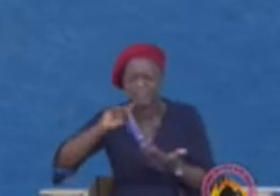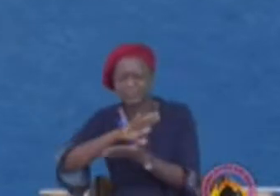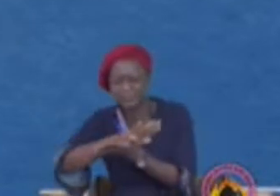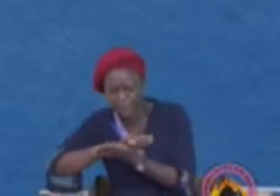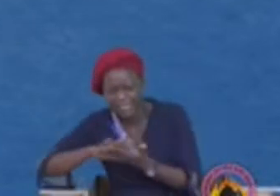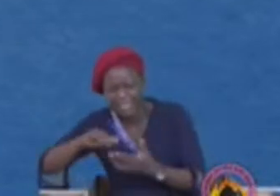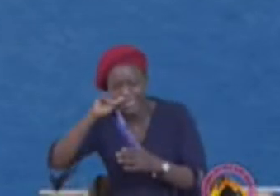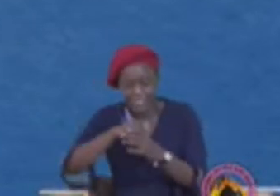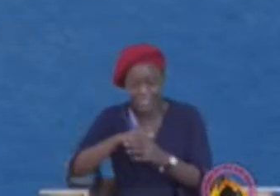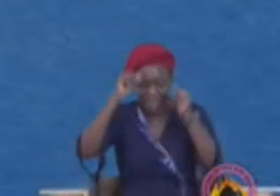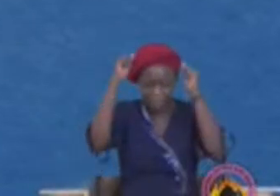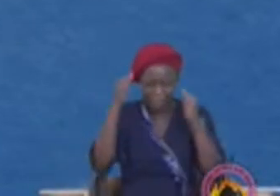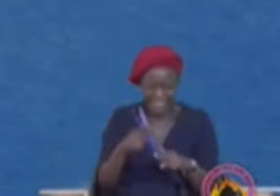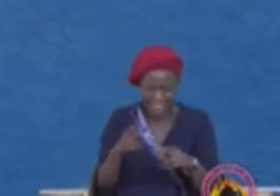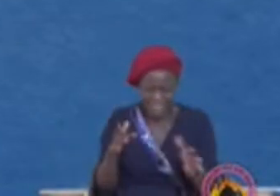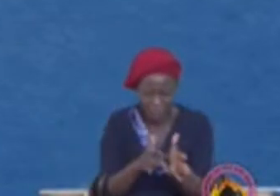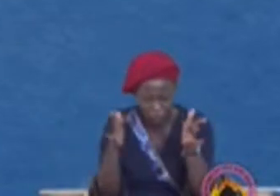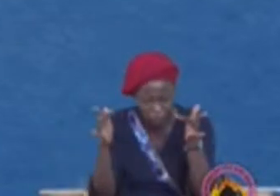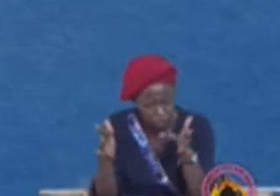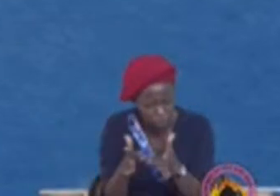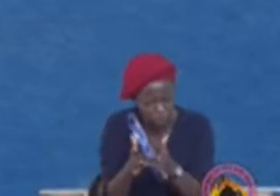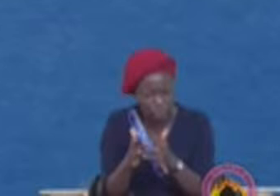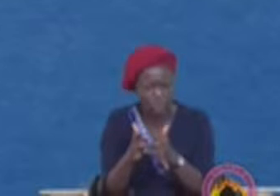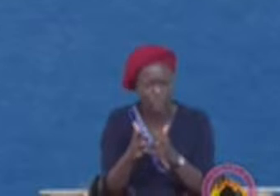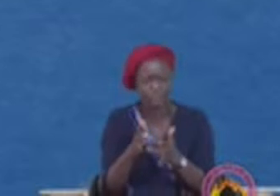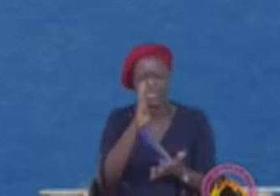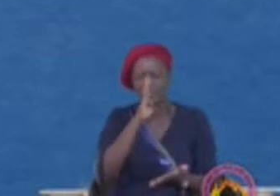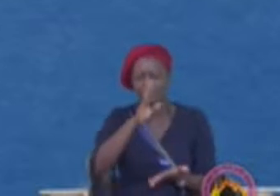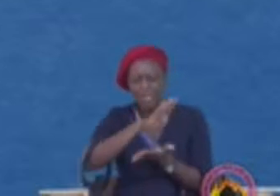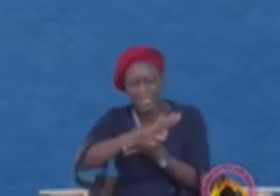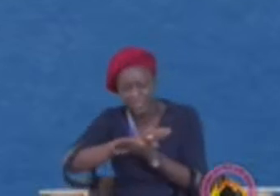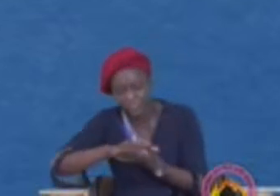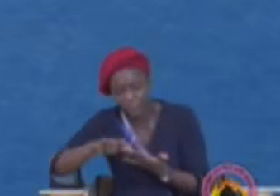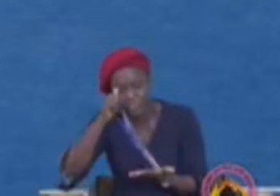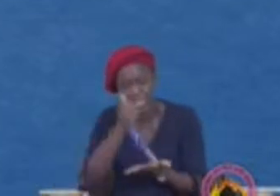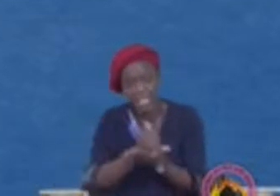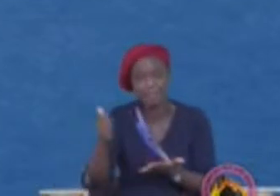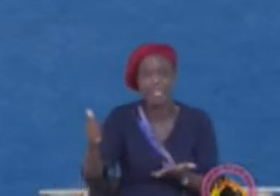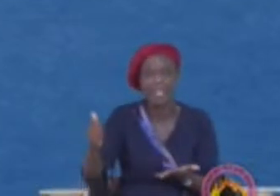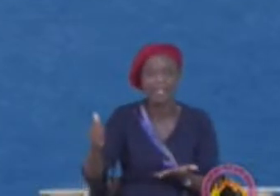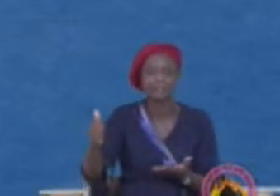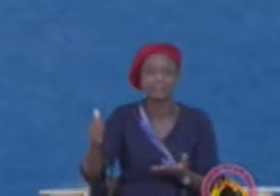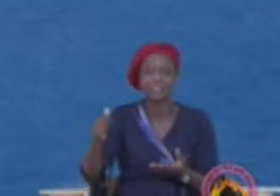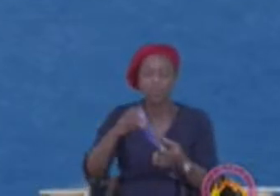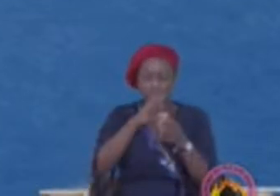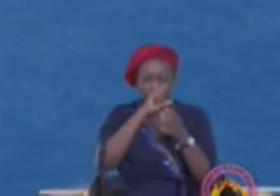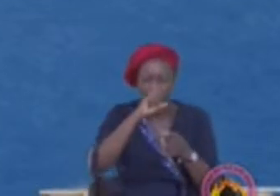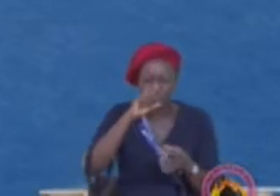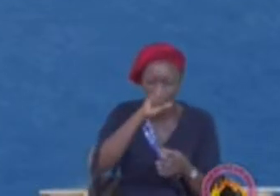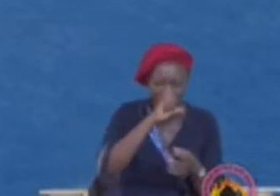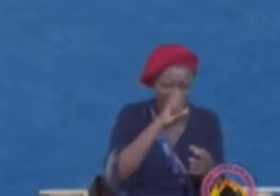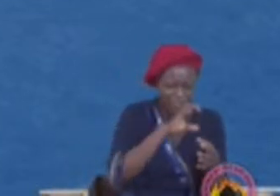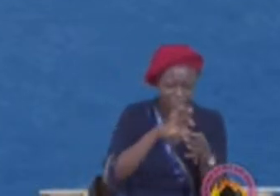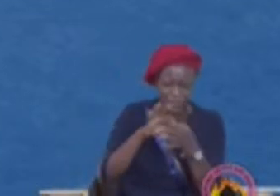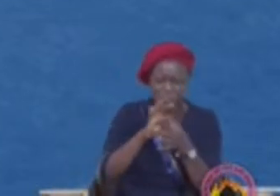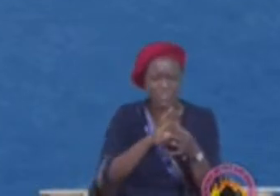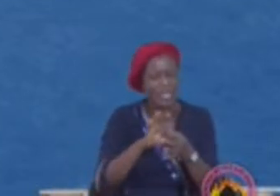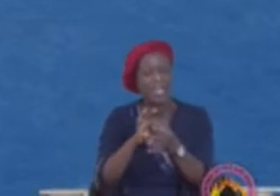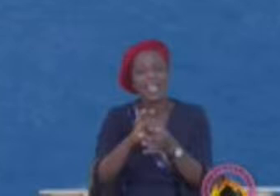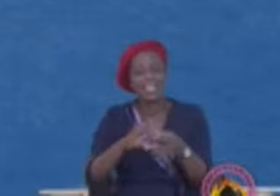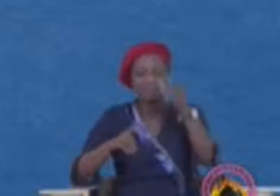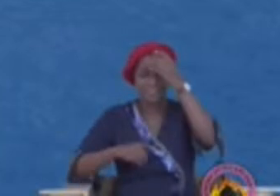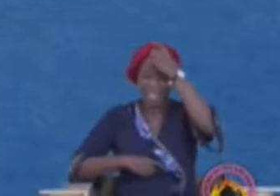extinguished in the name of Jesus. Be extinguished in the name of Jesus. Witchcraft sponsored infirmity. Witchcraft